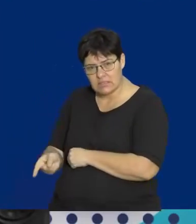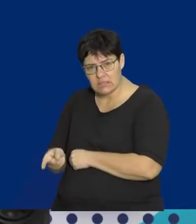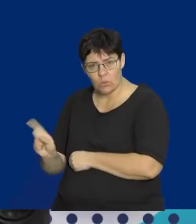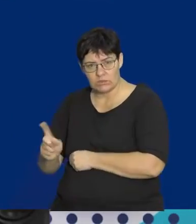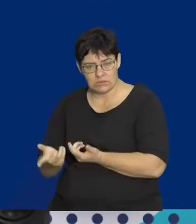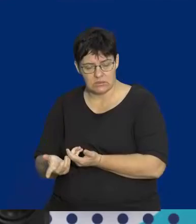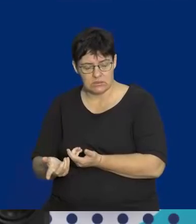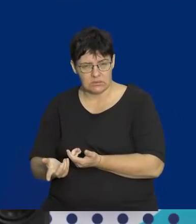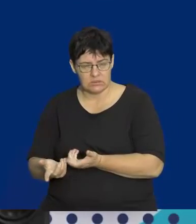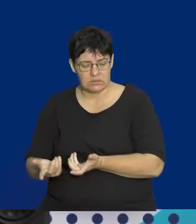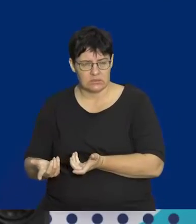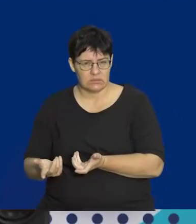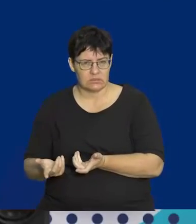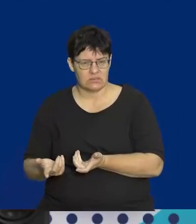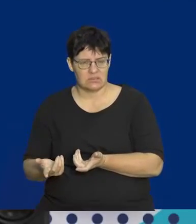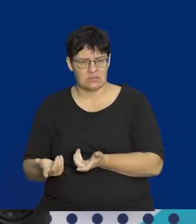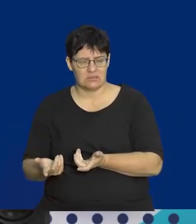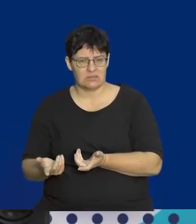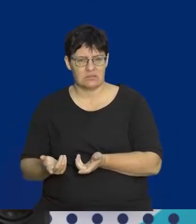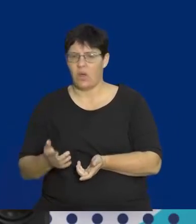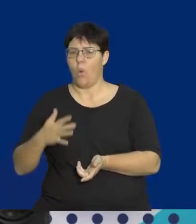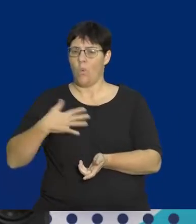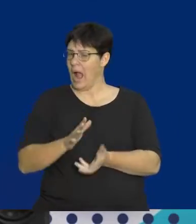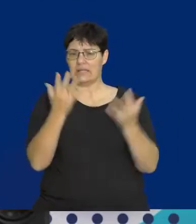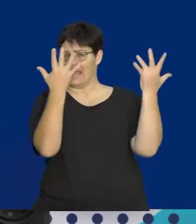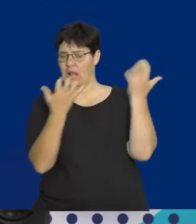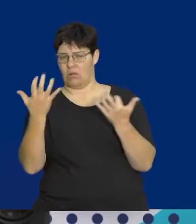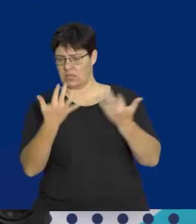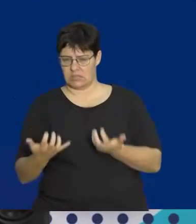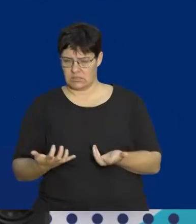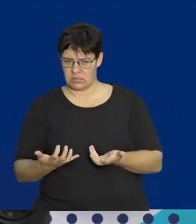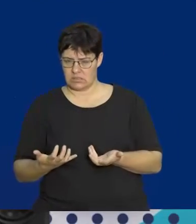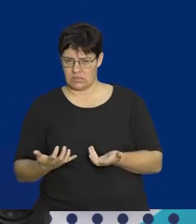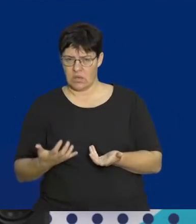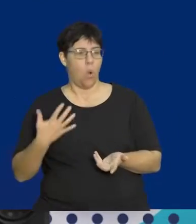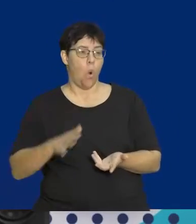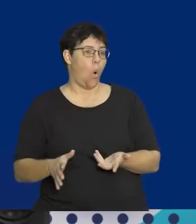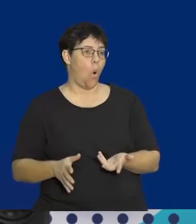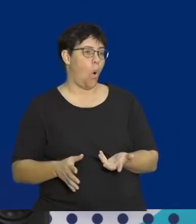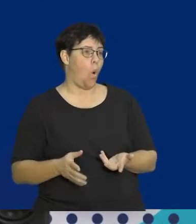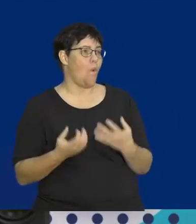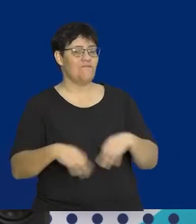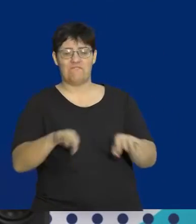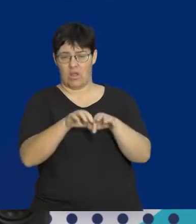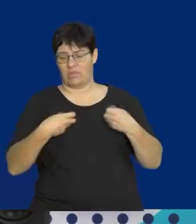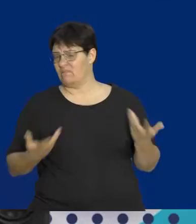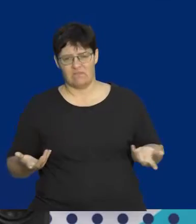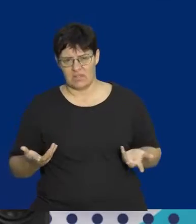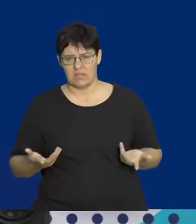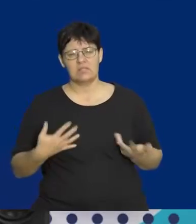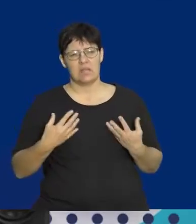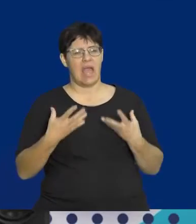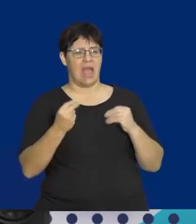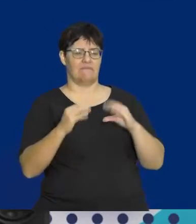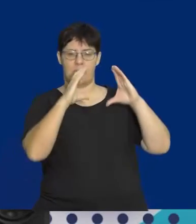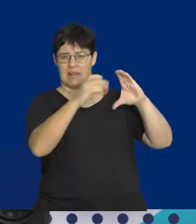that? And now they don't want us to do a calculation, or they don't even give us values. So they'll tell you